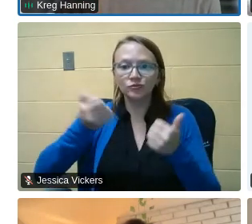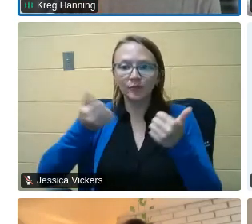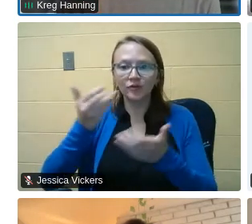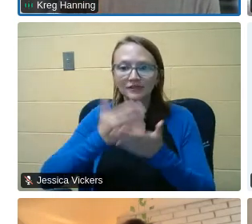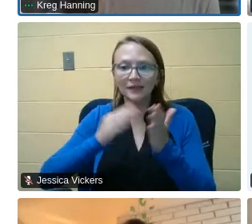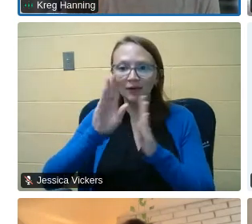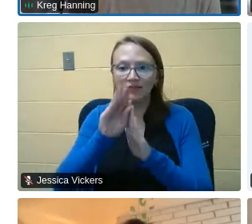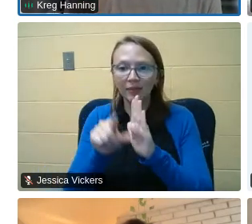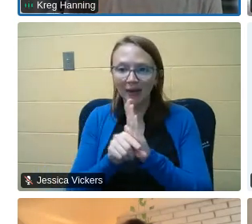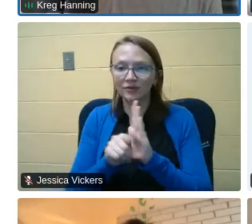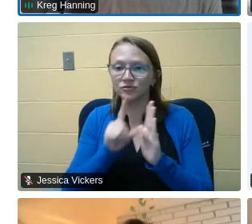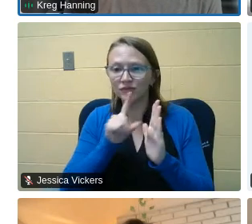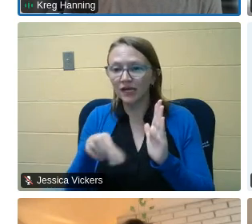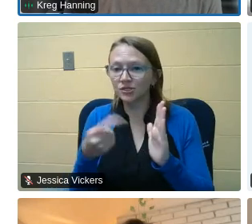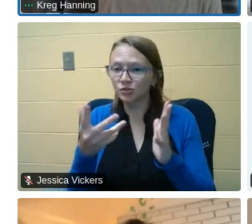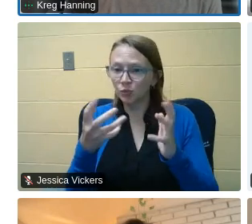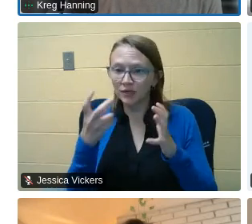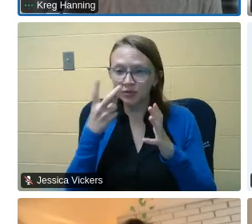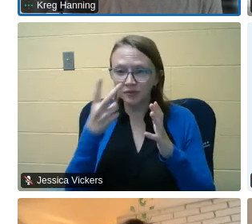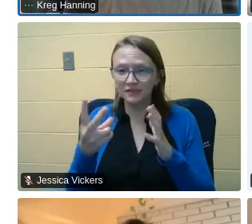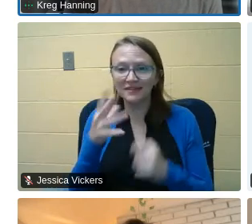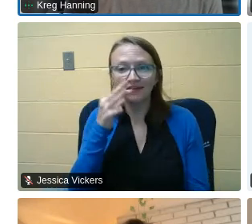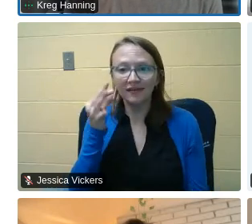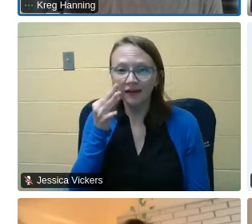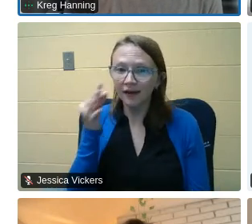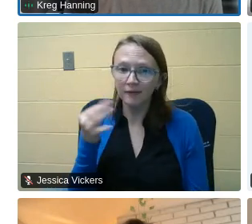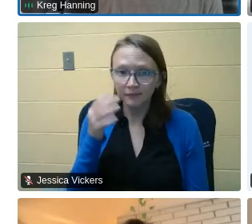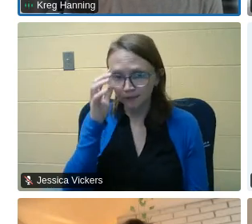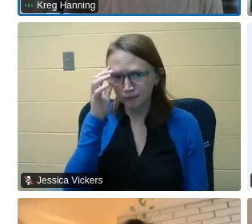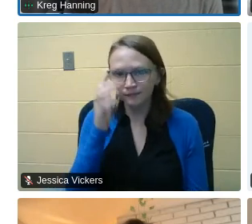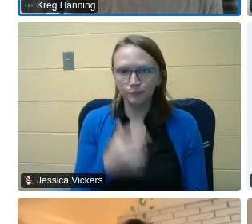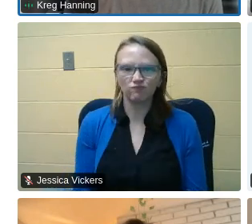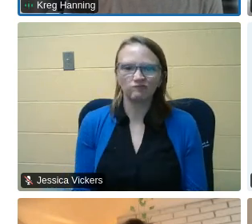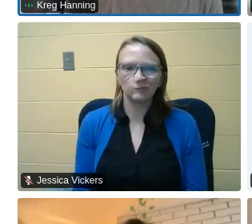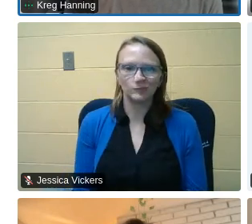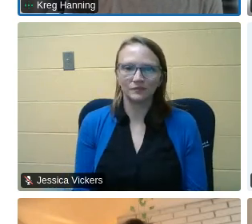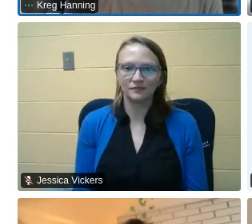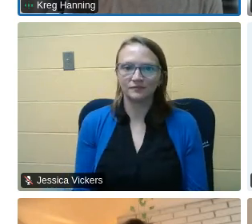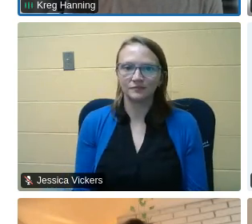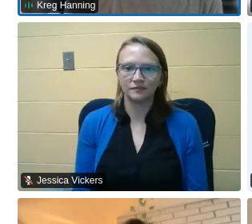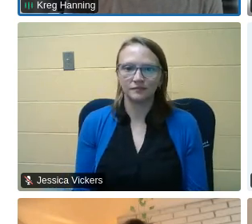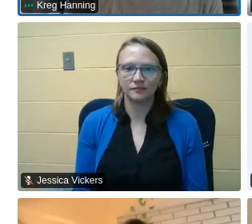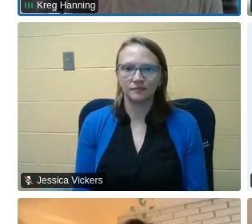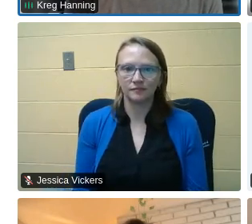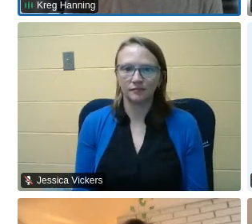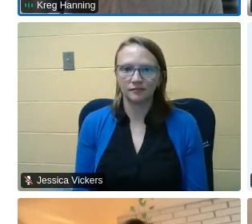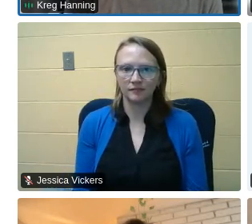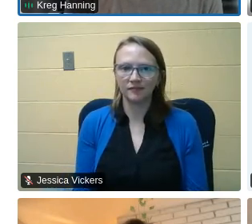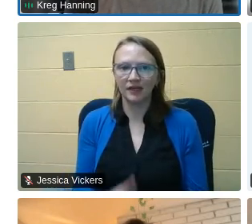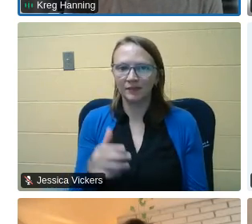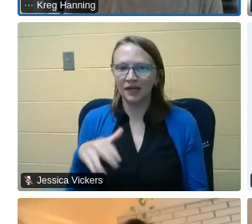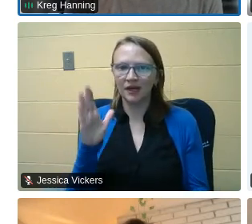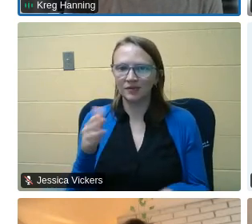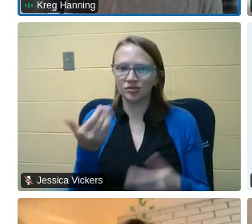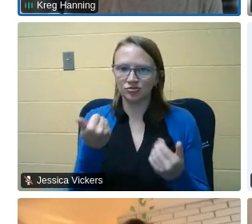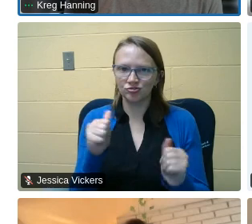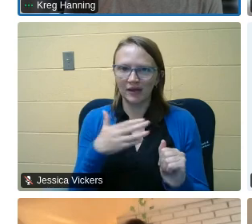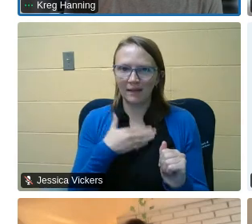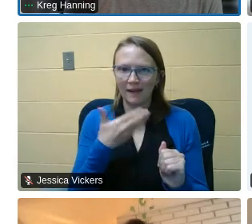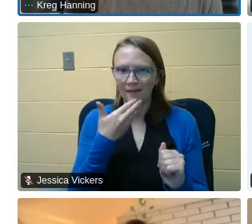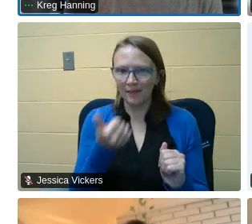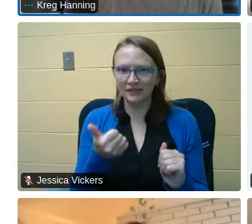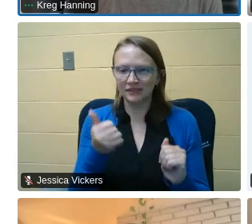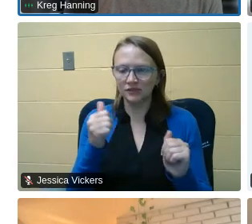because I really just want the sprite in there. So let's go ahead. I'm going to do my best. And, you know, if you spend more time and you zoom in, you